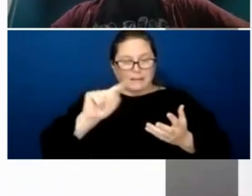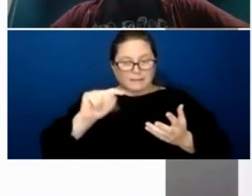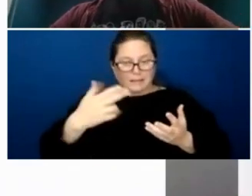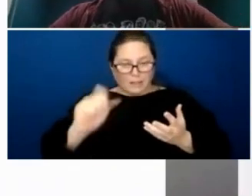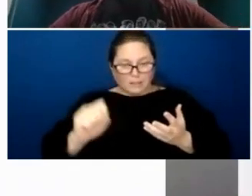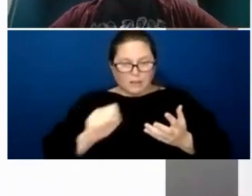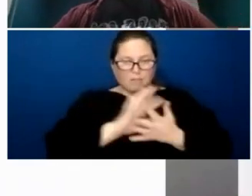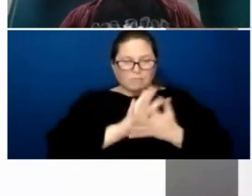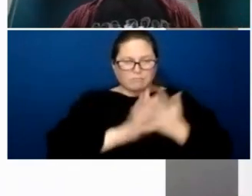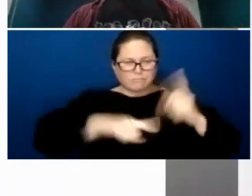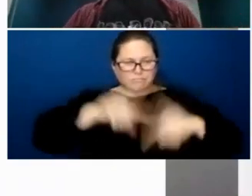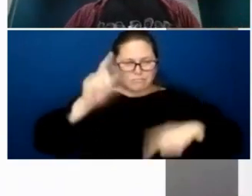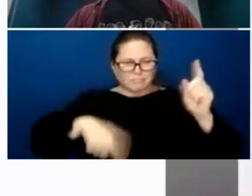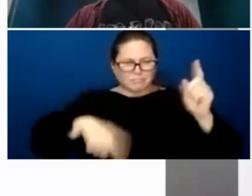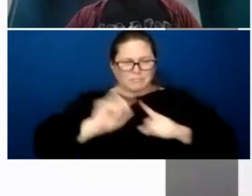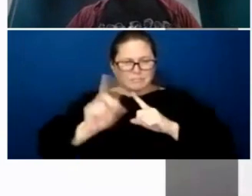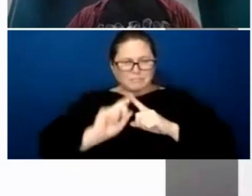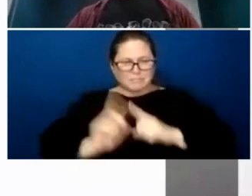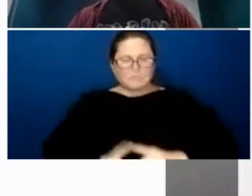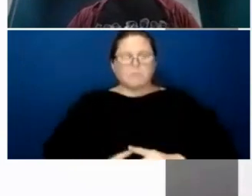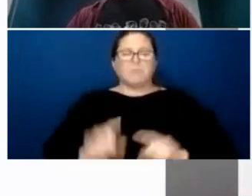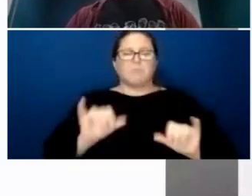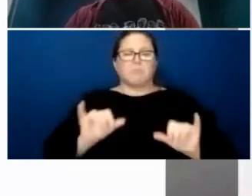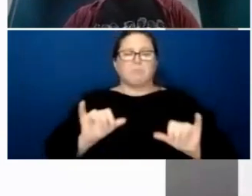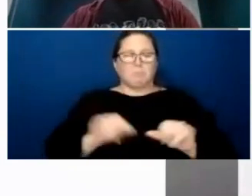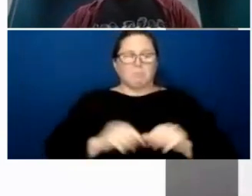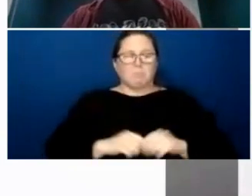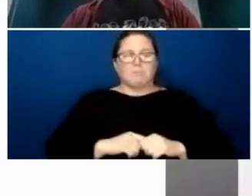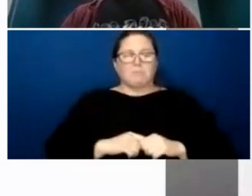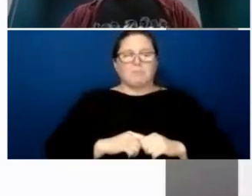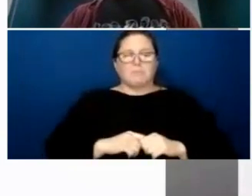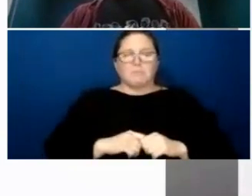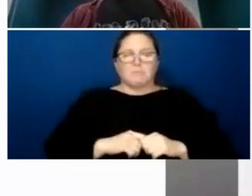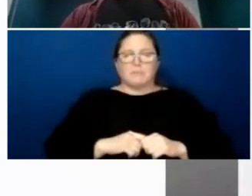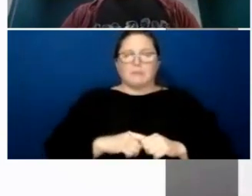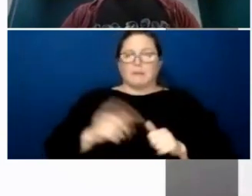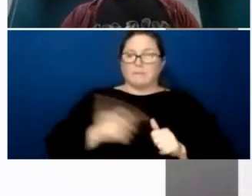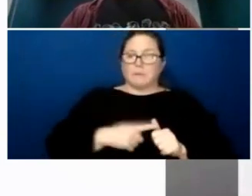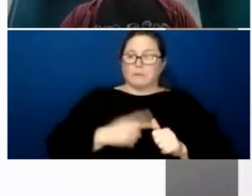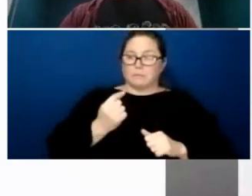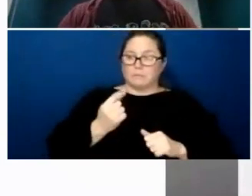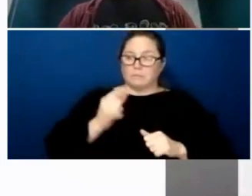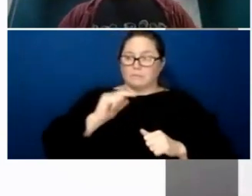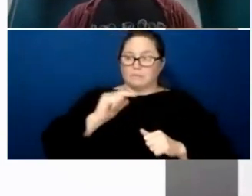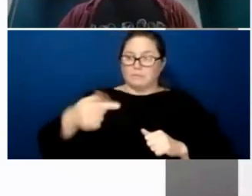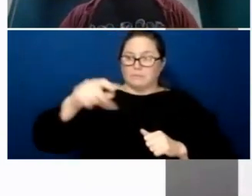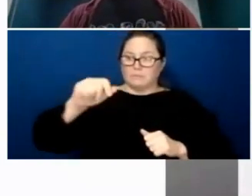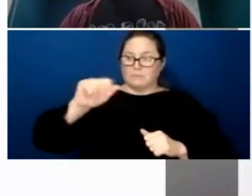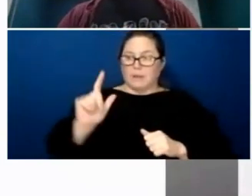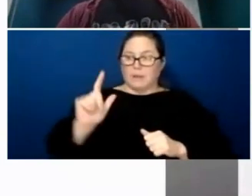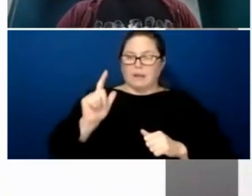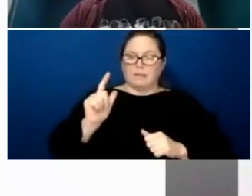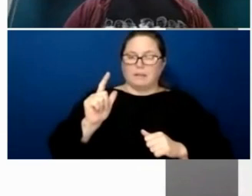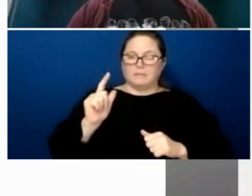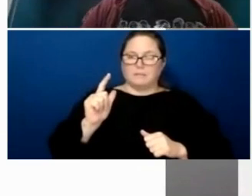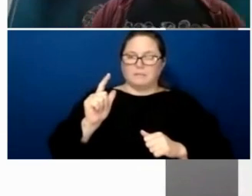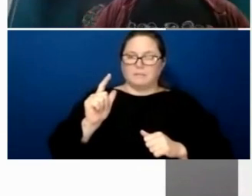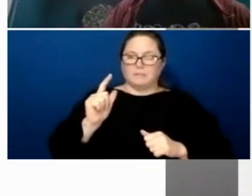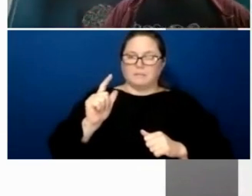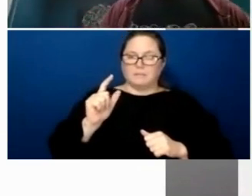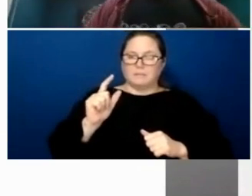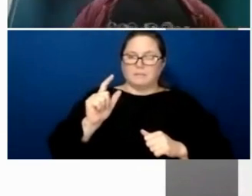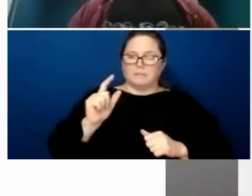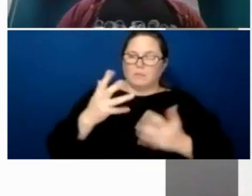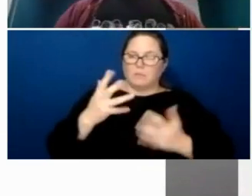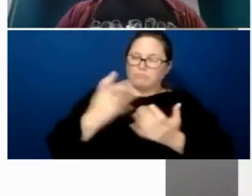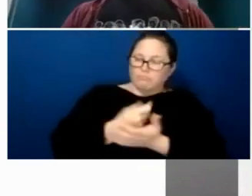things, okay? So the first thing that I wanted to bring Paul in and talk about is the importance of, when you meet somebody new,